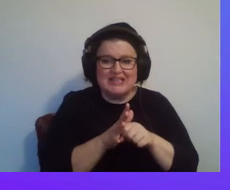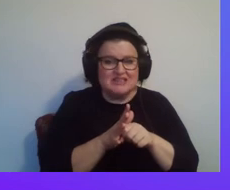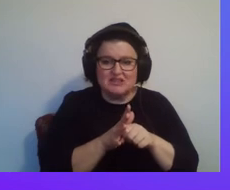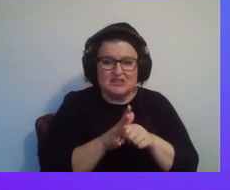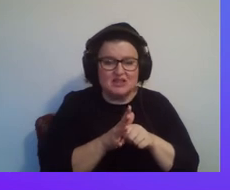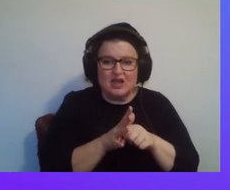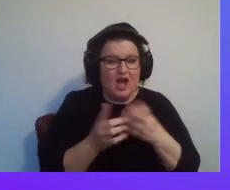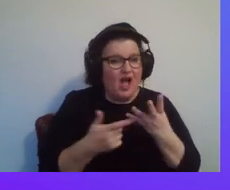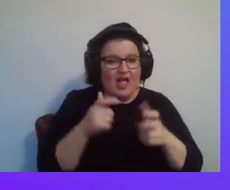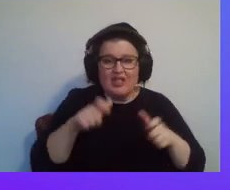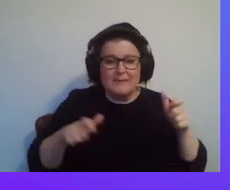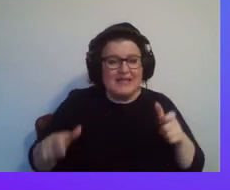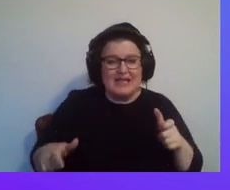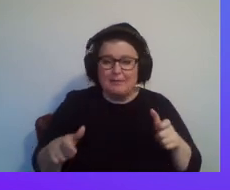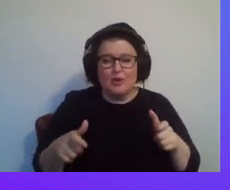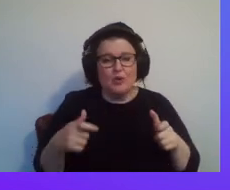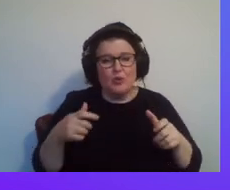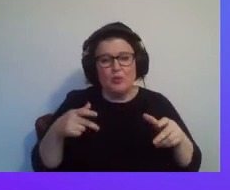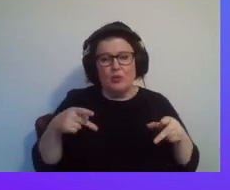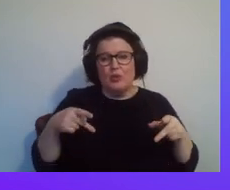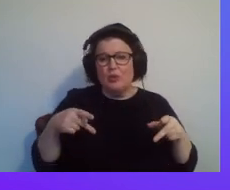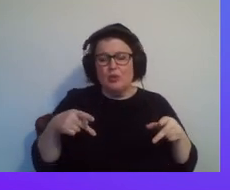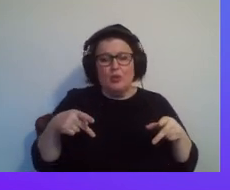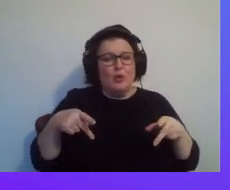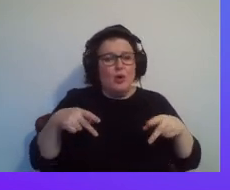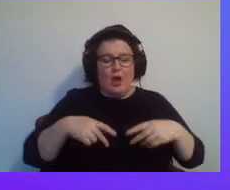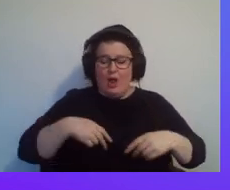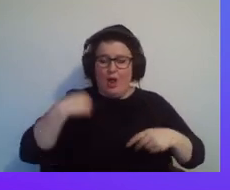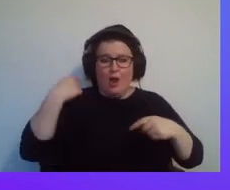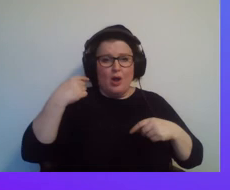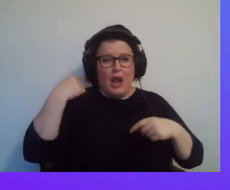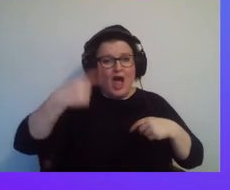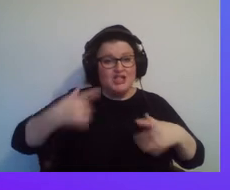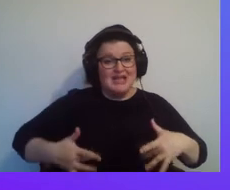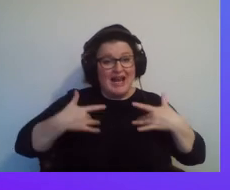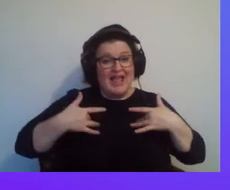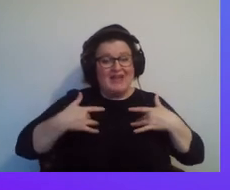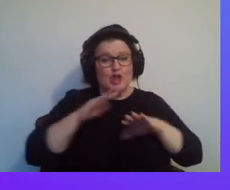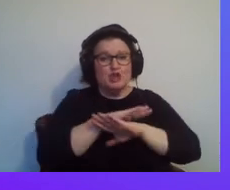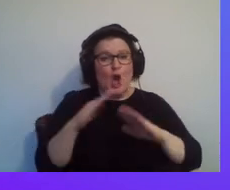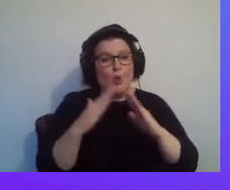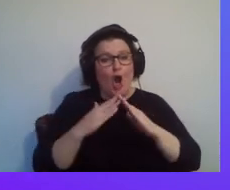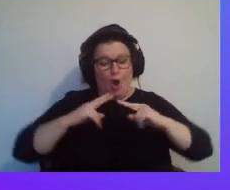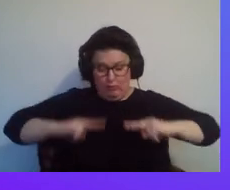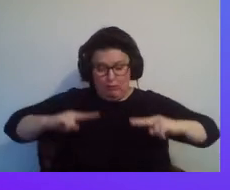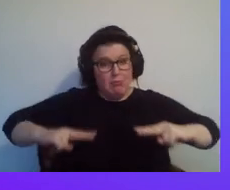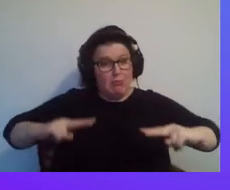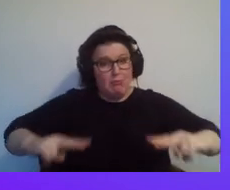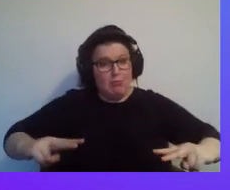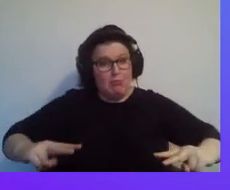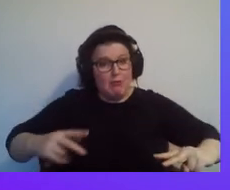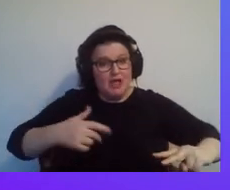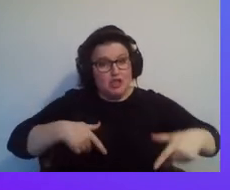those people on the streets of London or the homeless people, it means if the will is there, you can do it. And it is, through